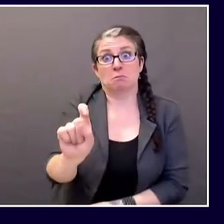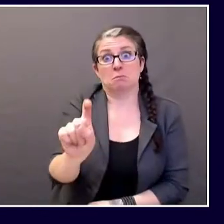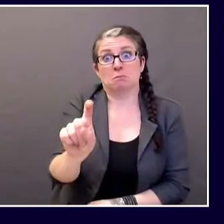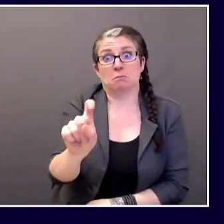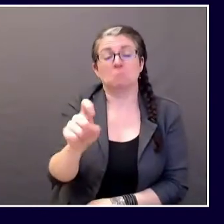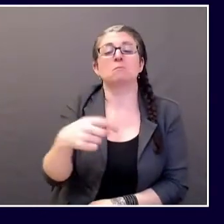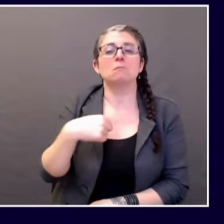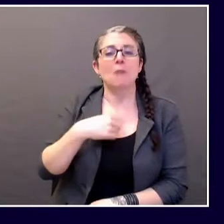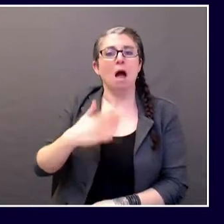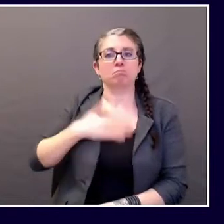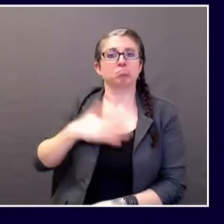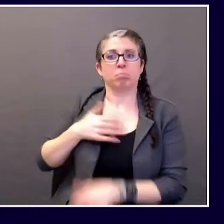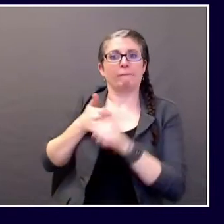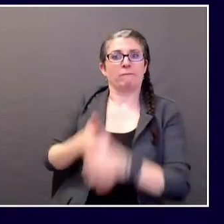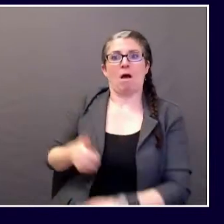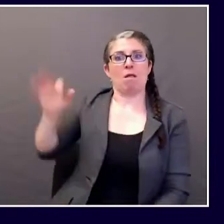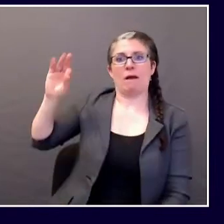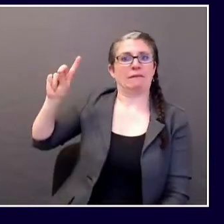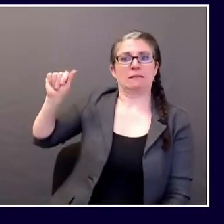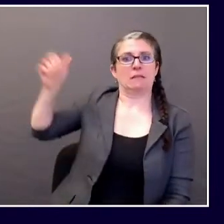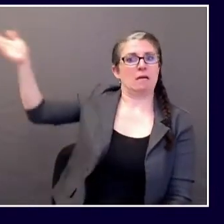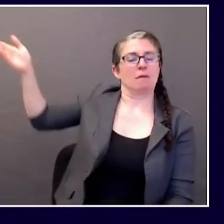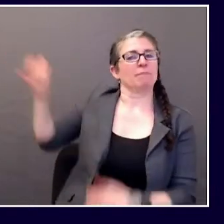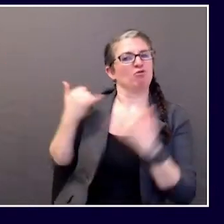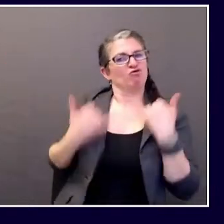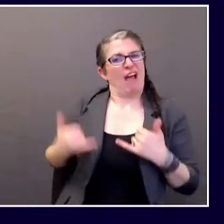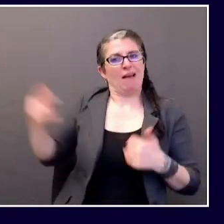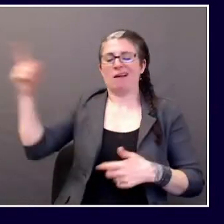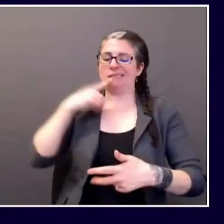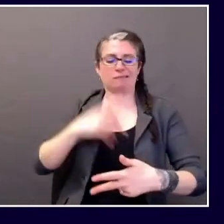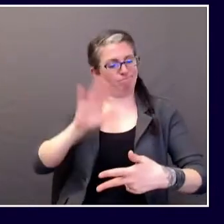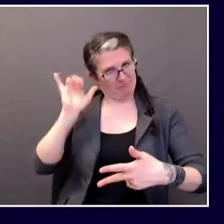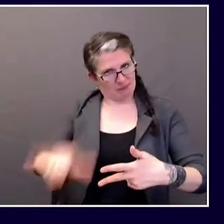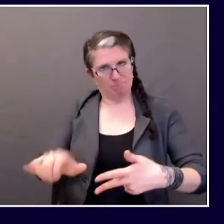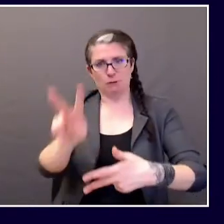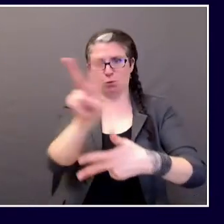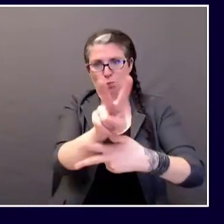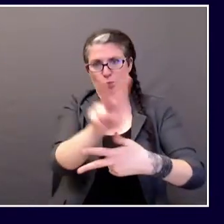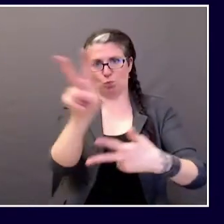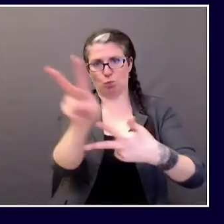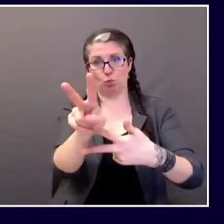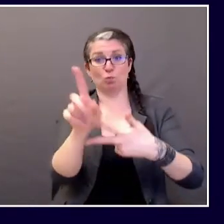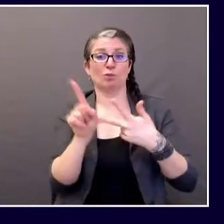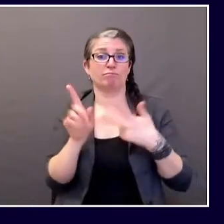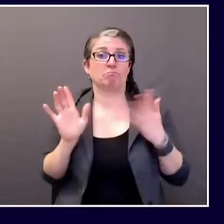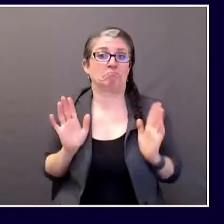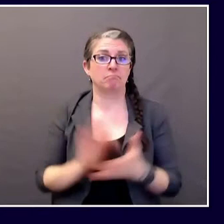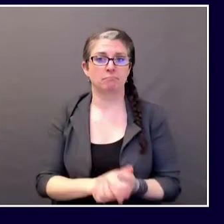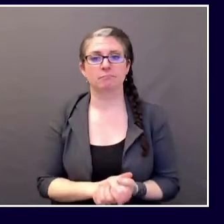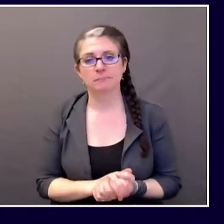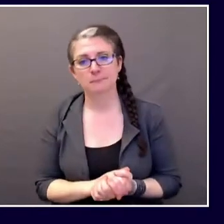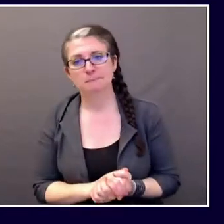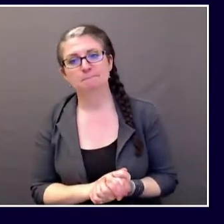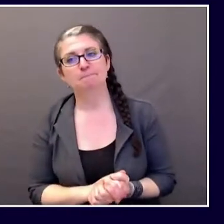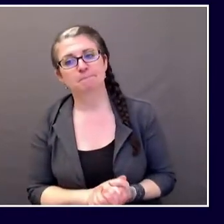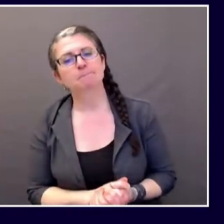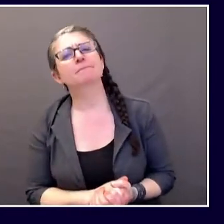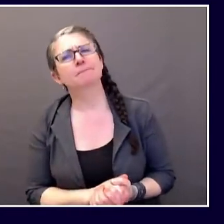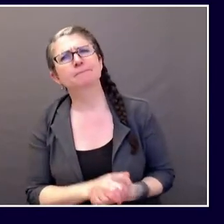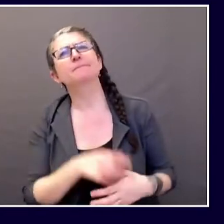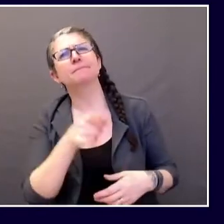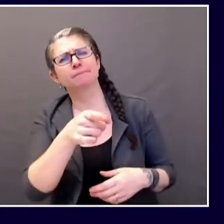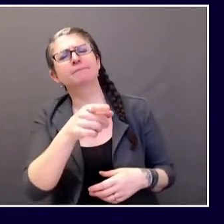standpoint. So we really look to the FDA to try to help us sort that out. And if I could just follow up to something that Commissioner Lambrou had